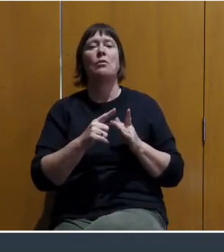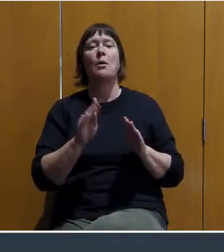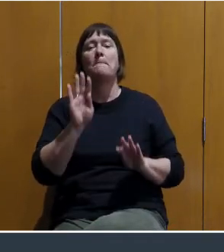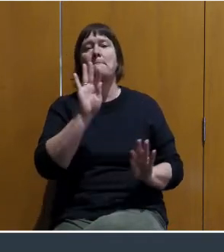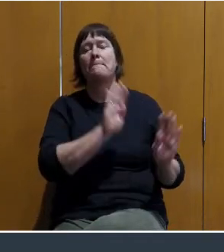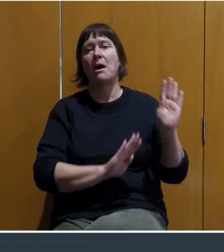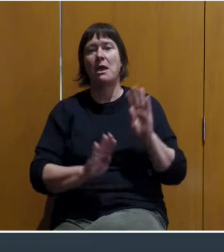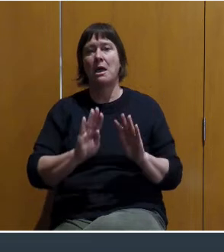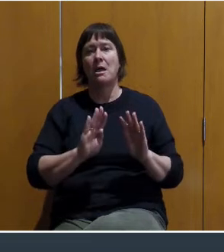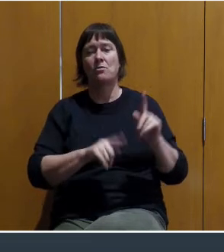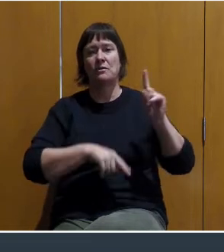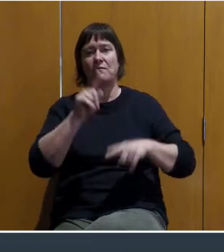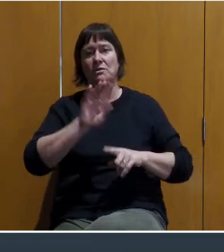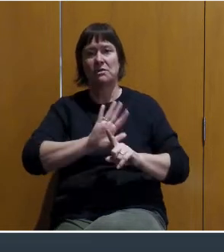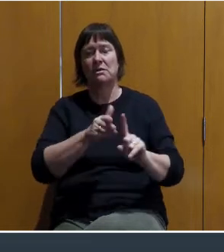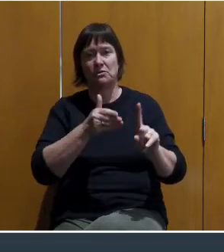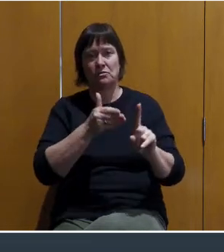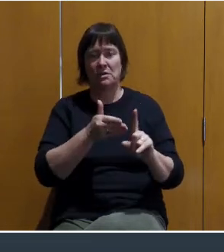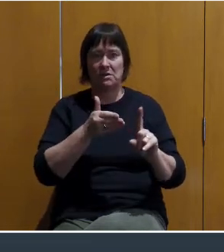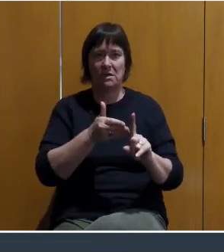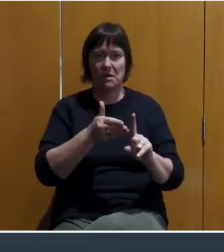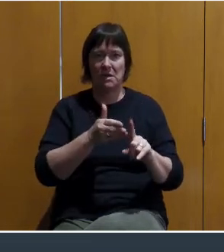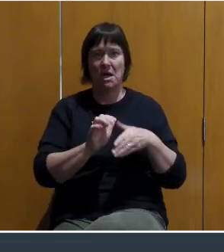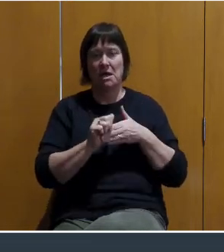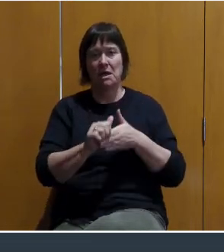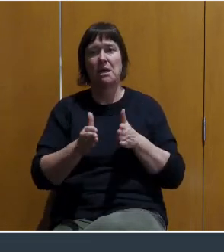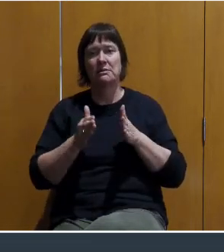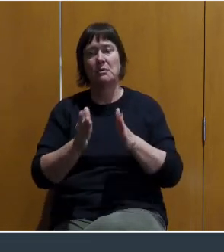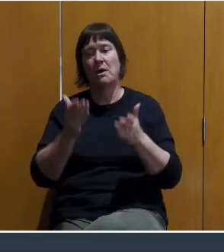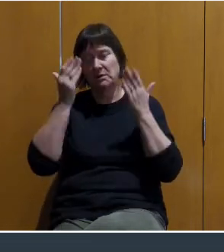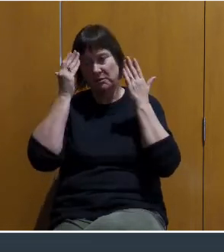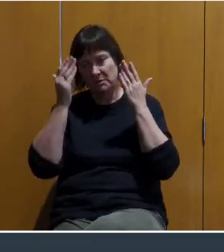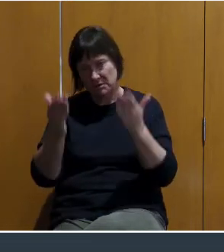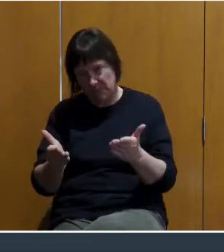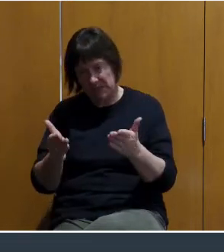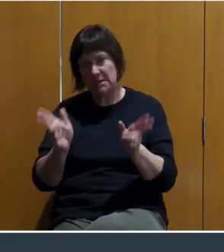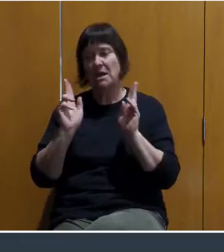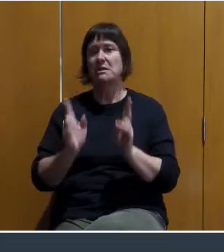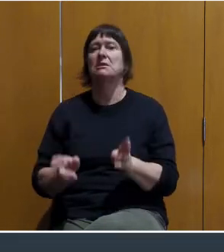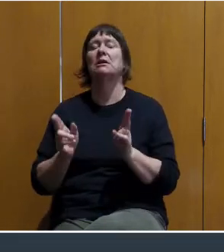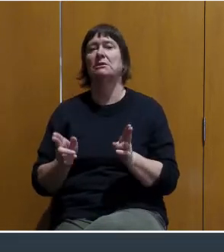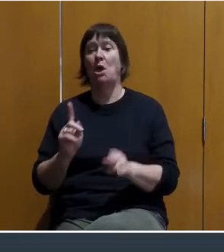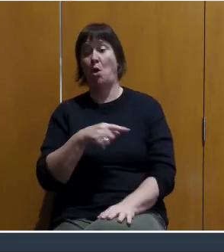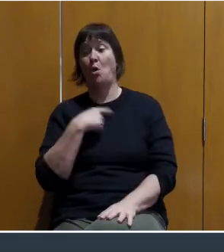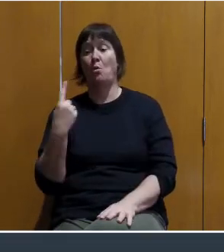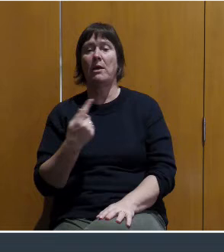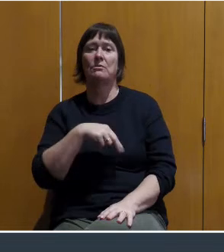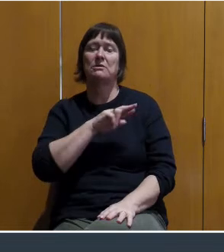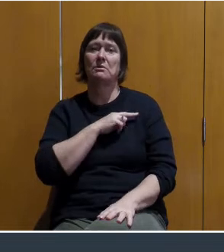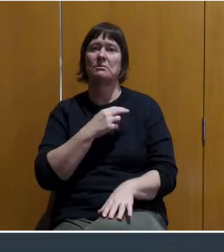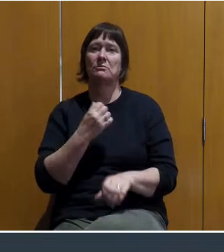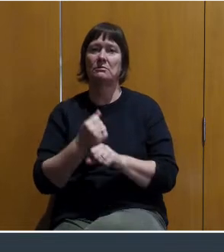to work to protect and restore nature. And we are responsible to safeguard nature for the